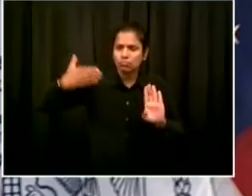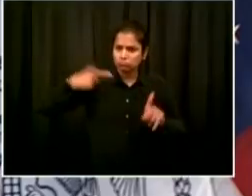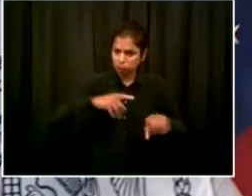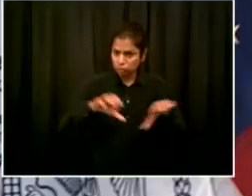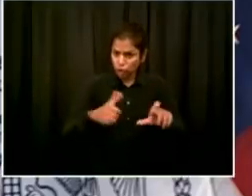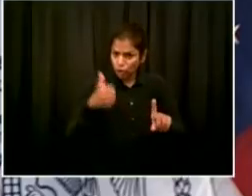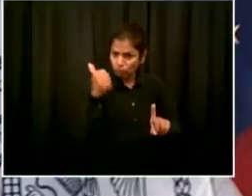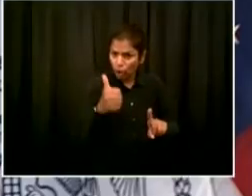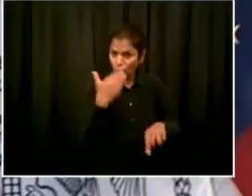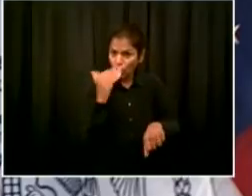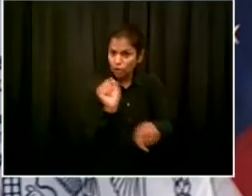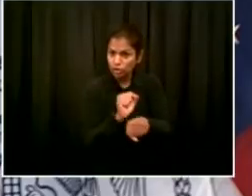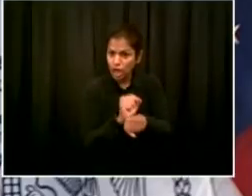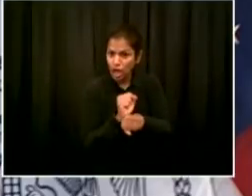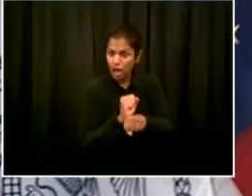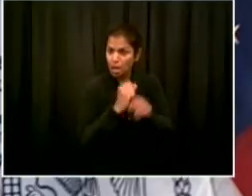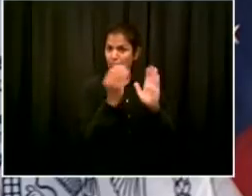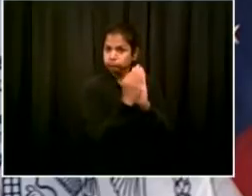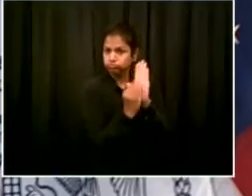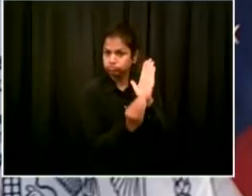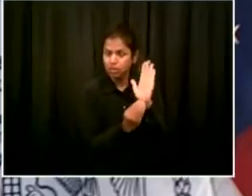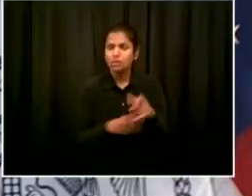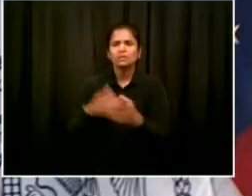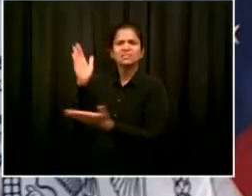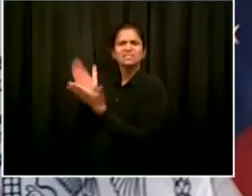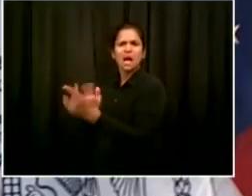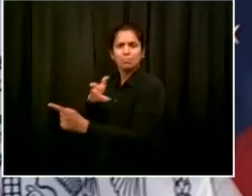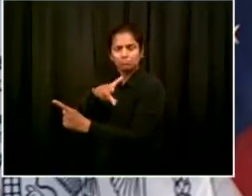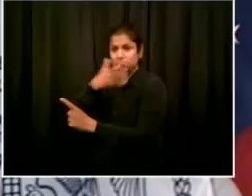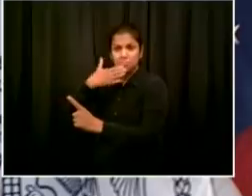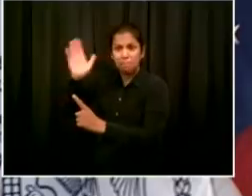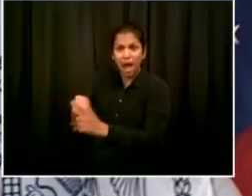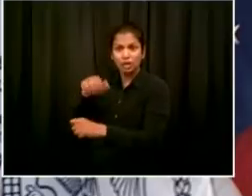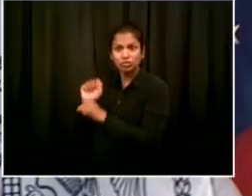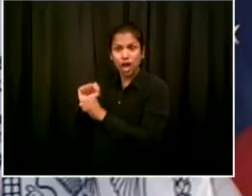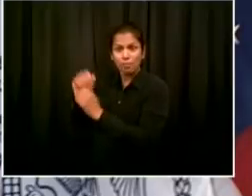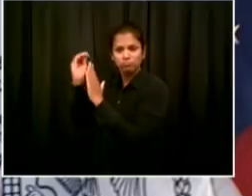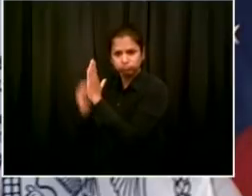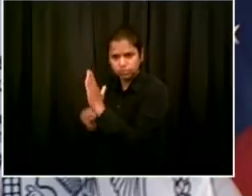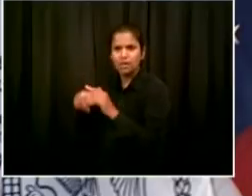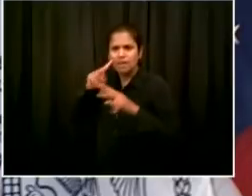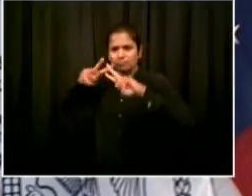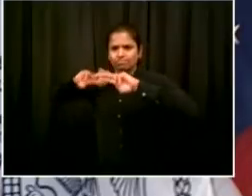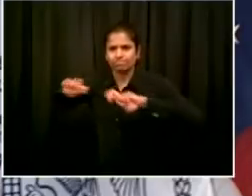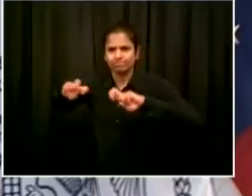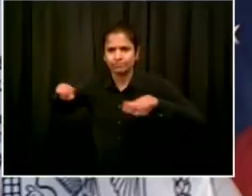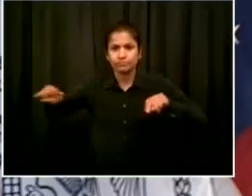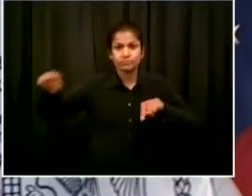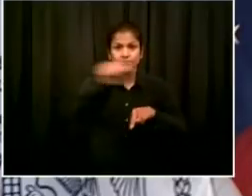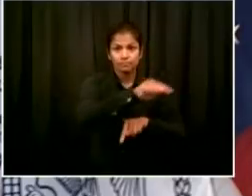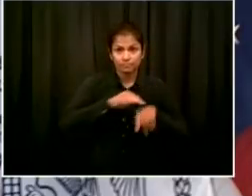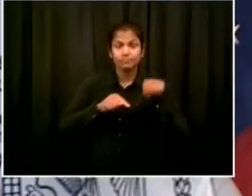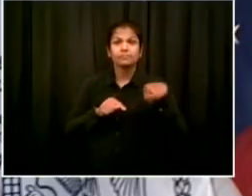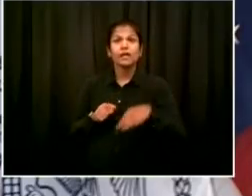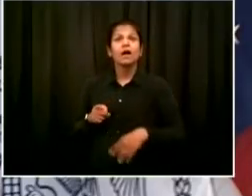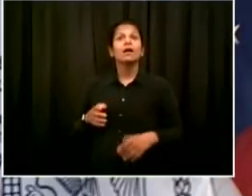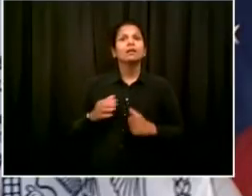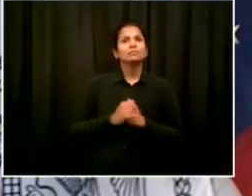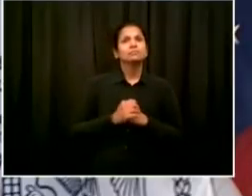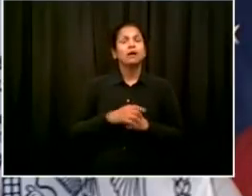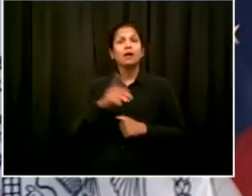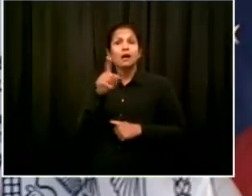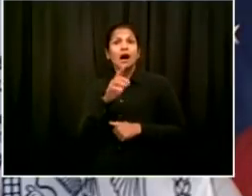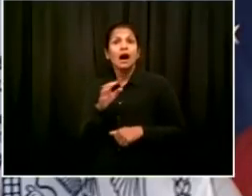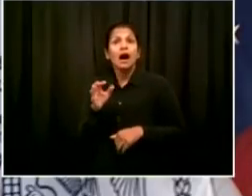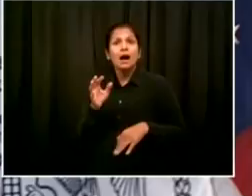consistent patterns need intensive follow-up, and there are certainly some people who are on the police force who shouldn't be, just like there's people in every other department in the city